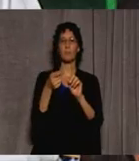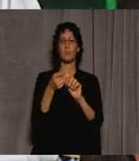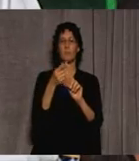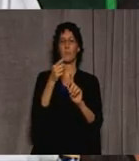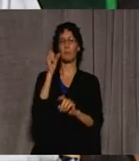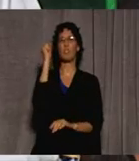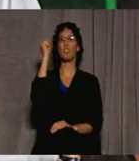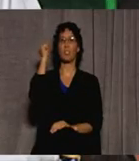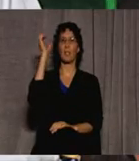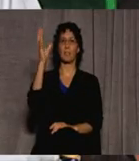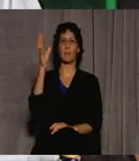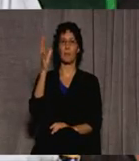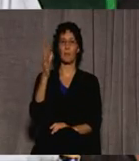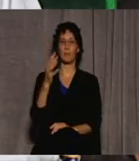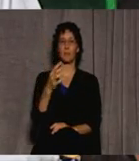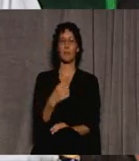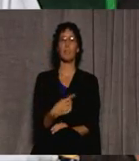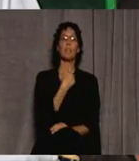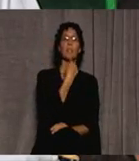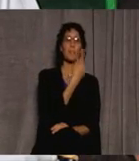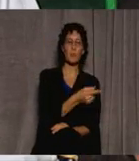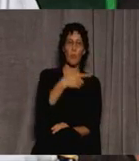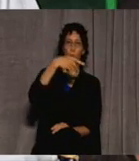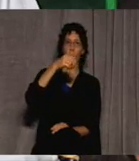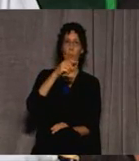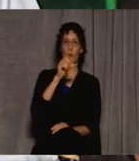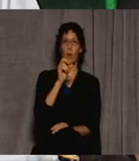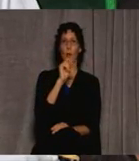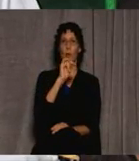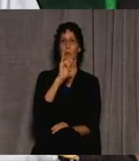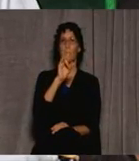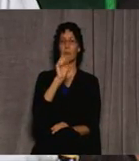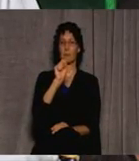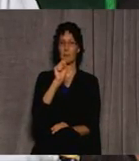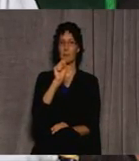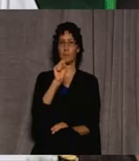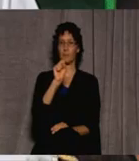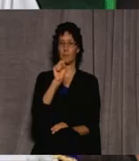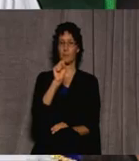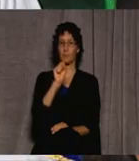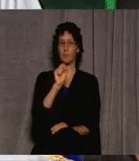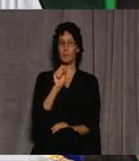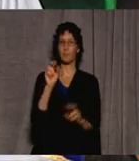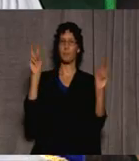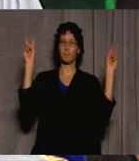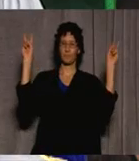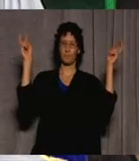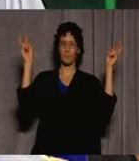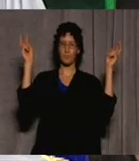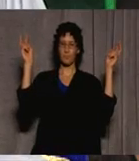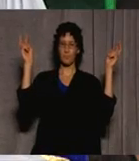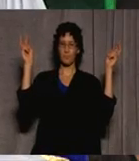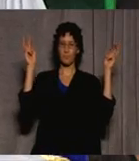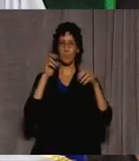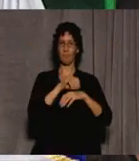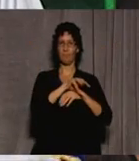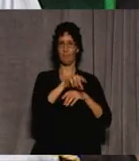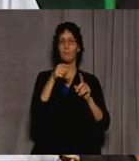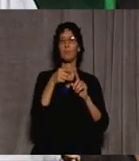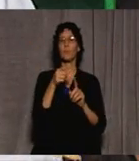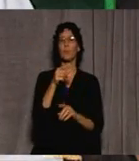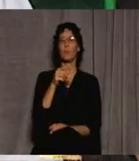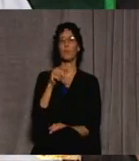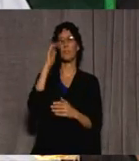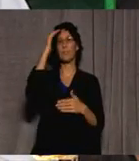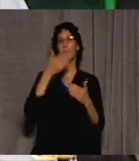that Shakespeare gave to Polonius in his words of advice to his son